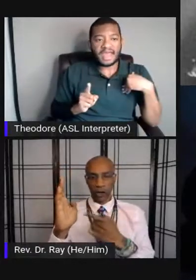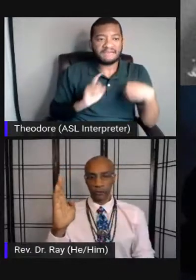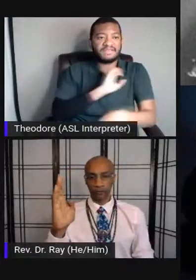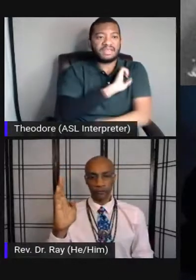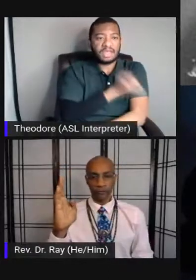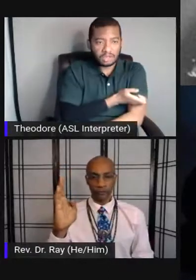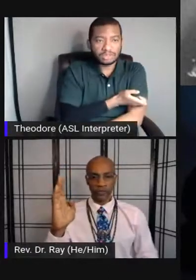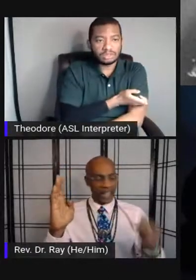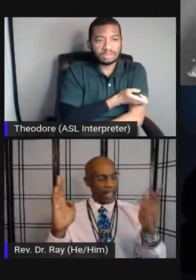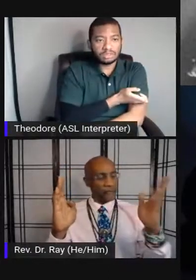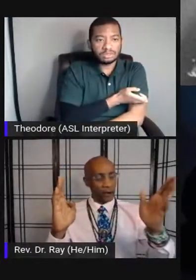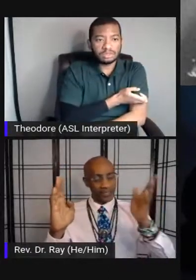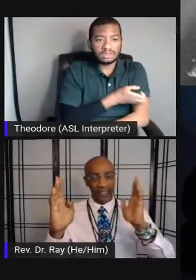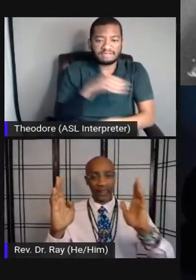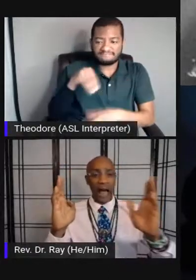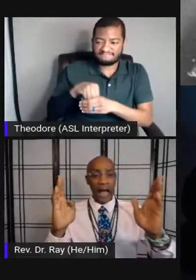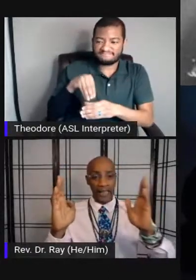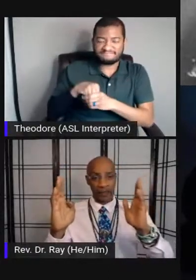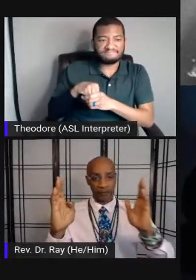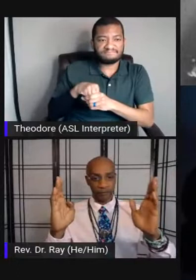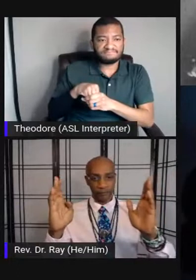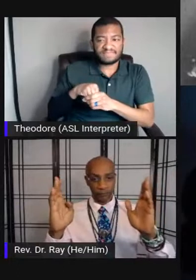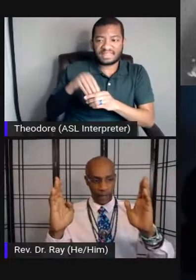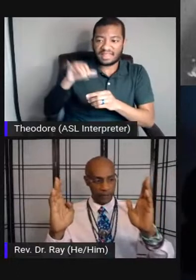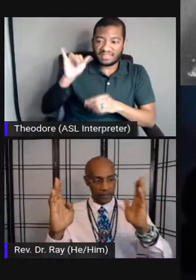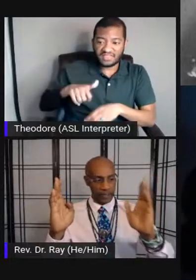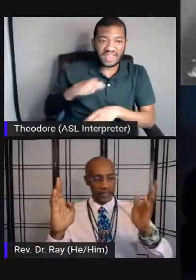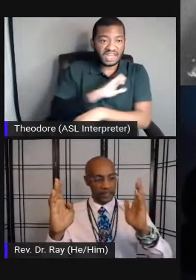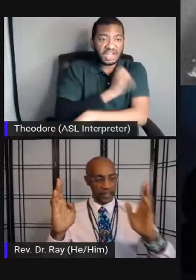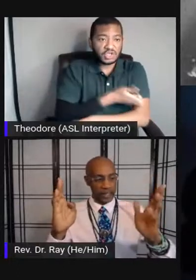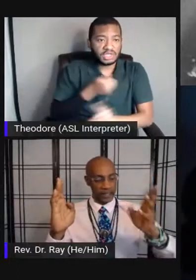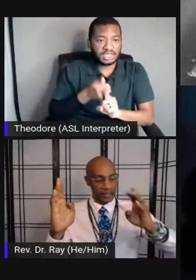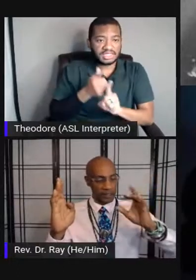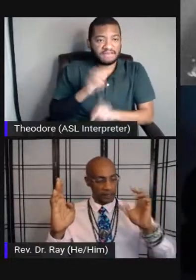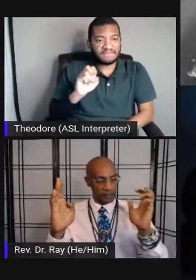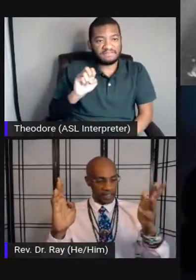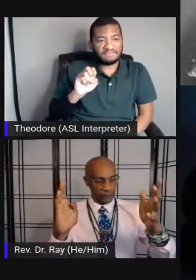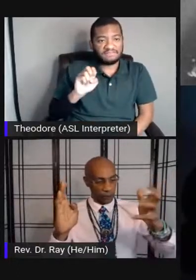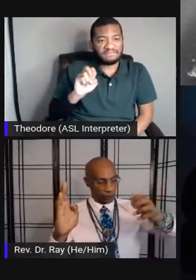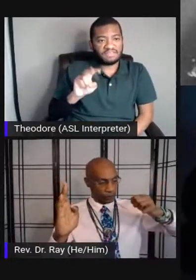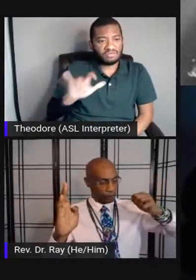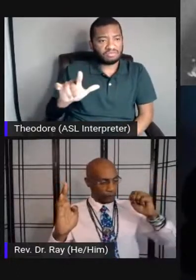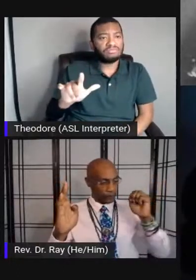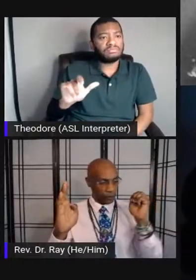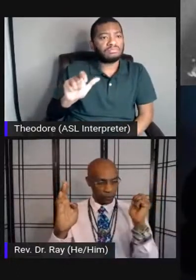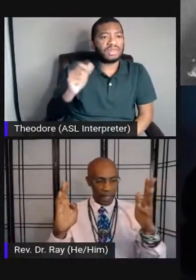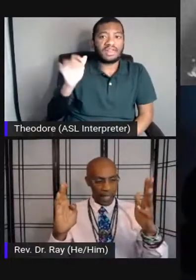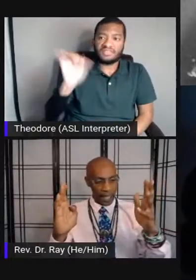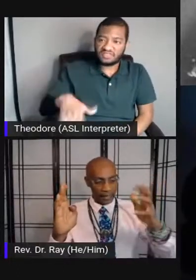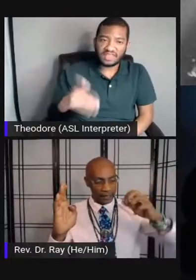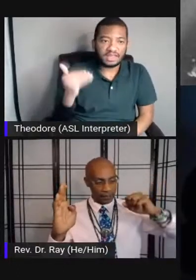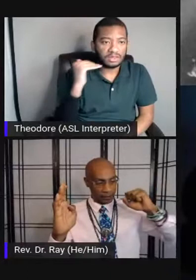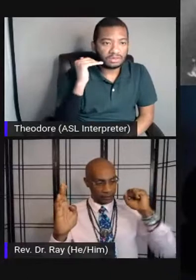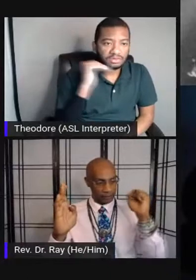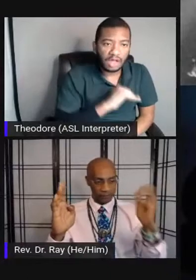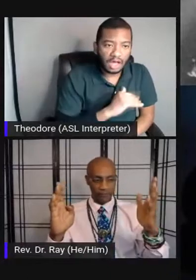young girl, and there is the lie, right? This thing that says, evil, you're